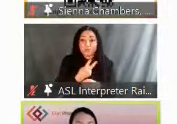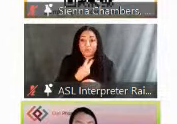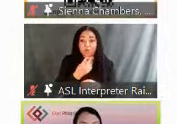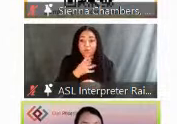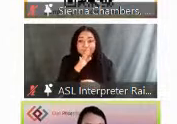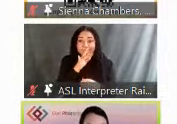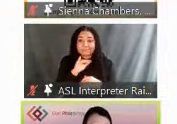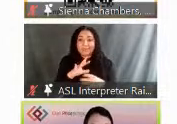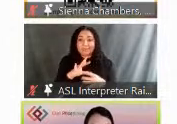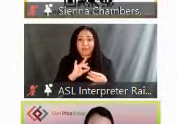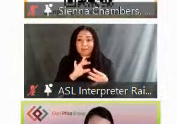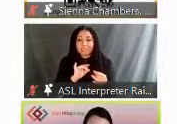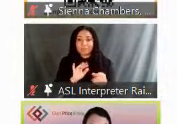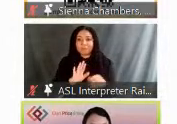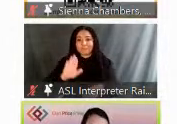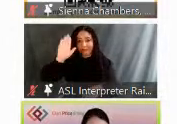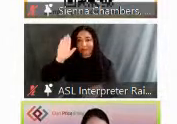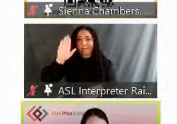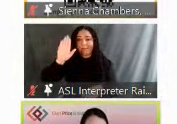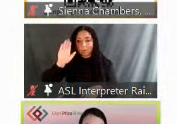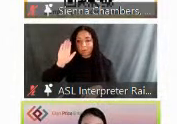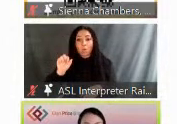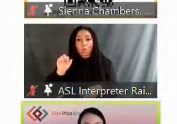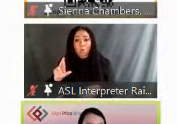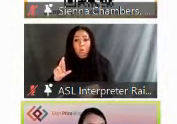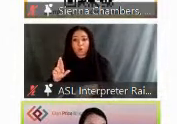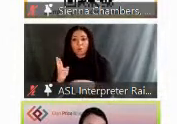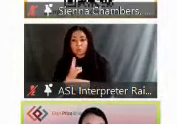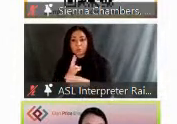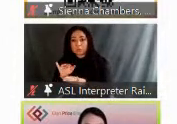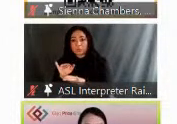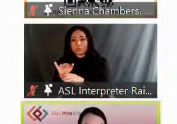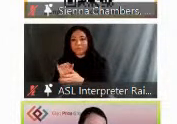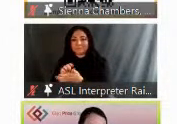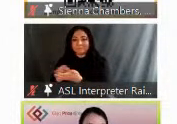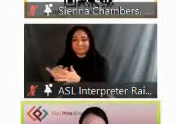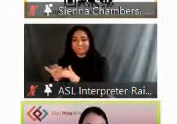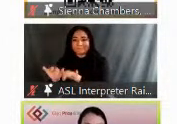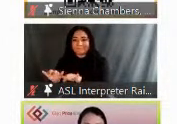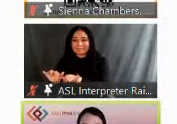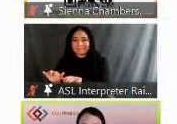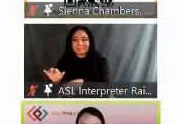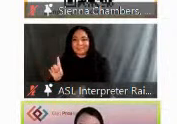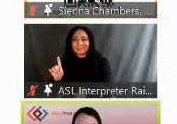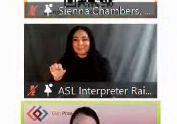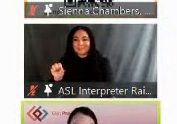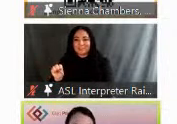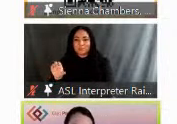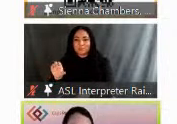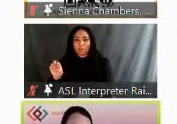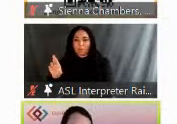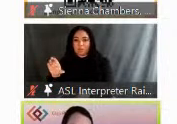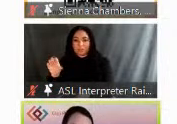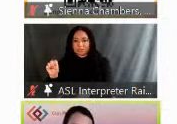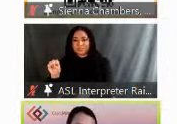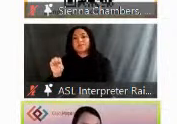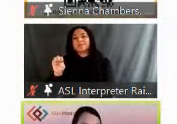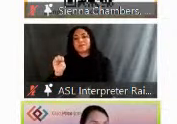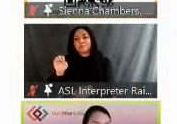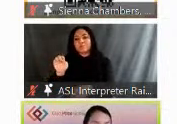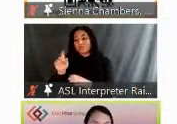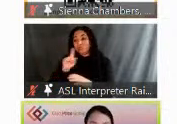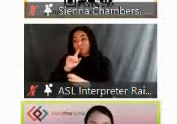function. You can also utilize Discord for written comments, which I see there are many, which is really great. And with that, I